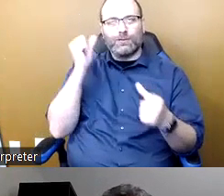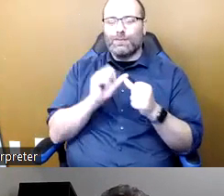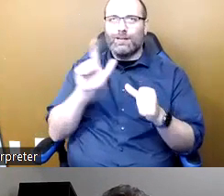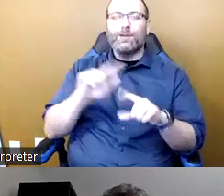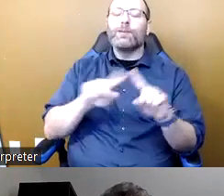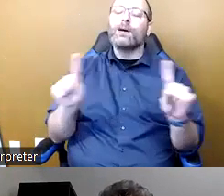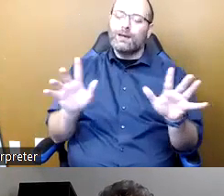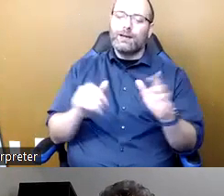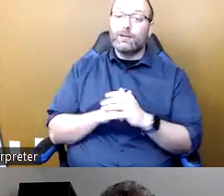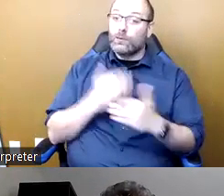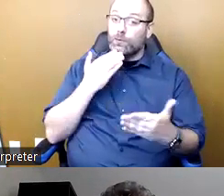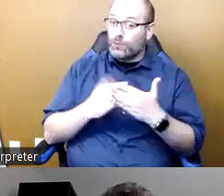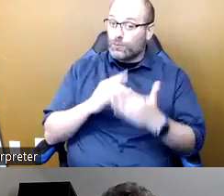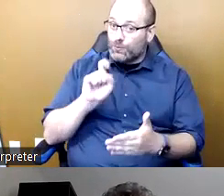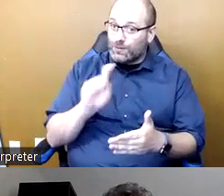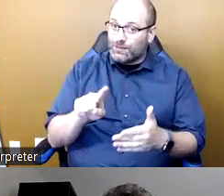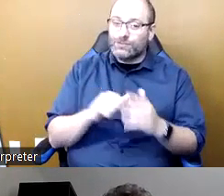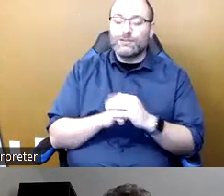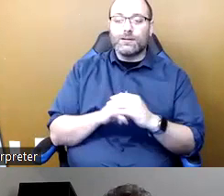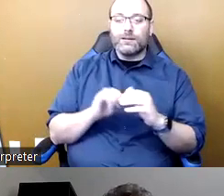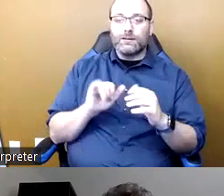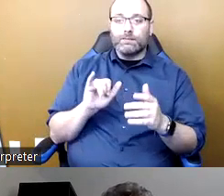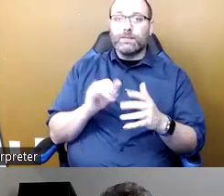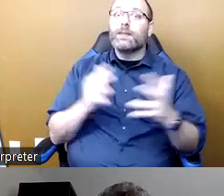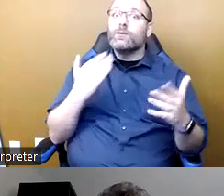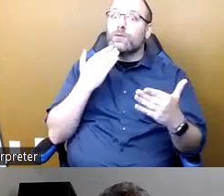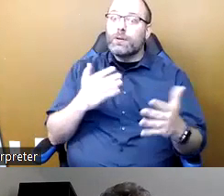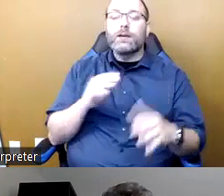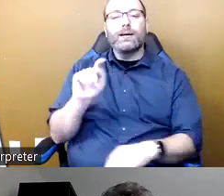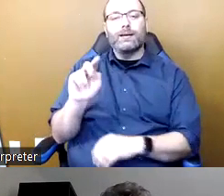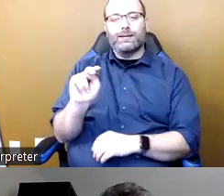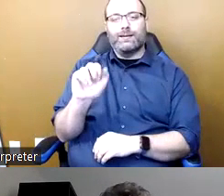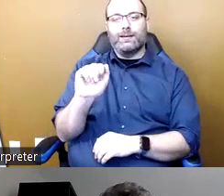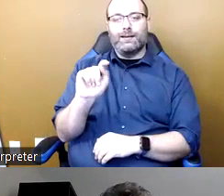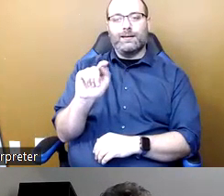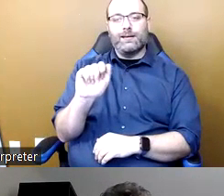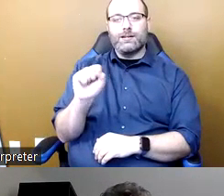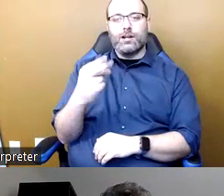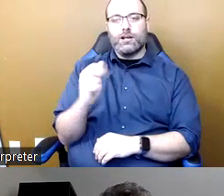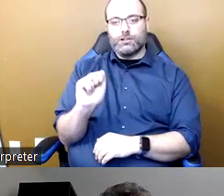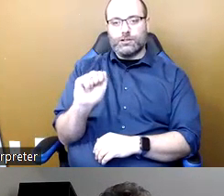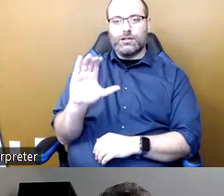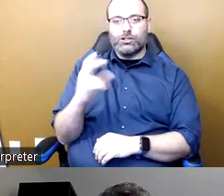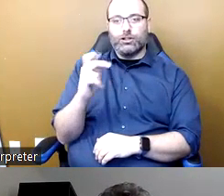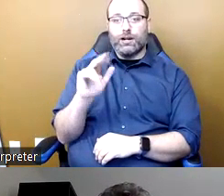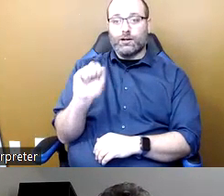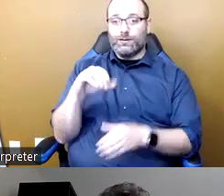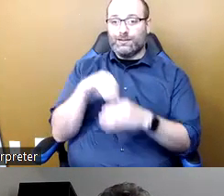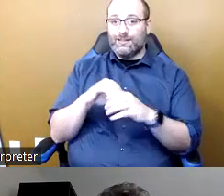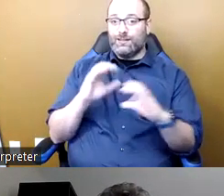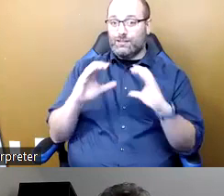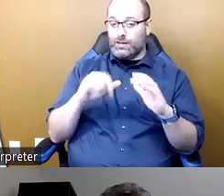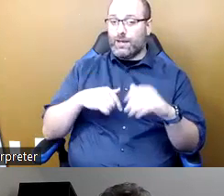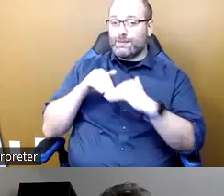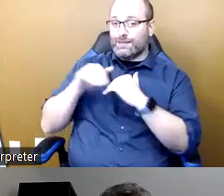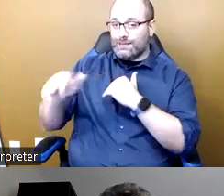a very good question, and thank you so much. Thank you, Natasha Chopra in the chat, sending a resource if